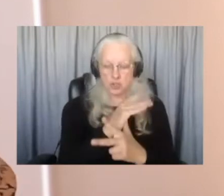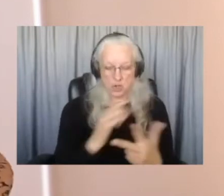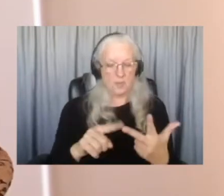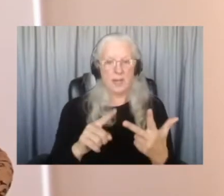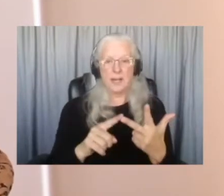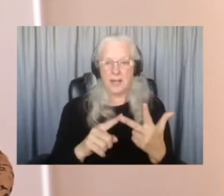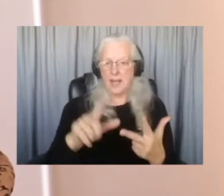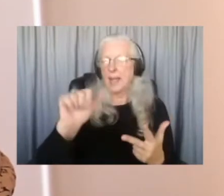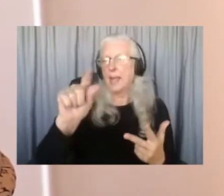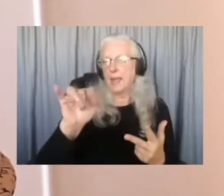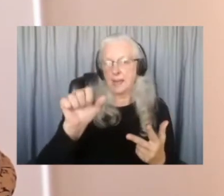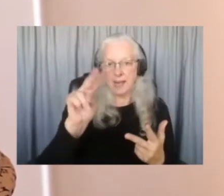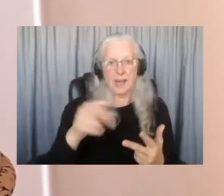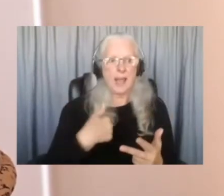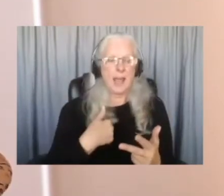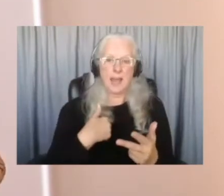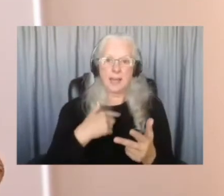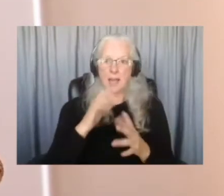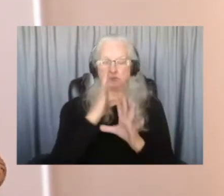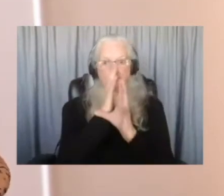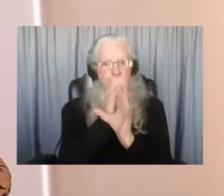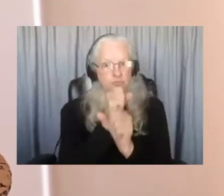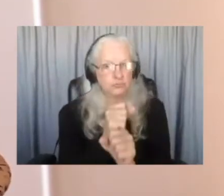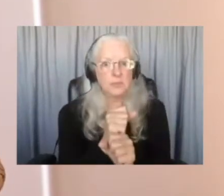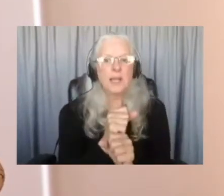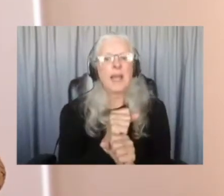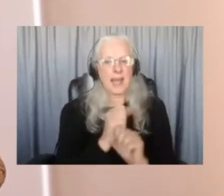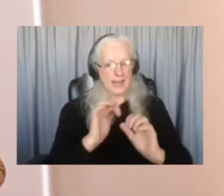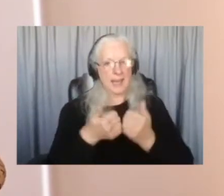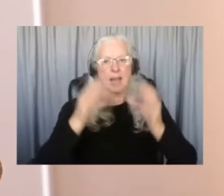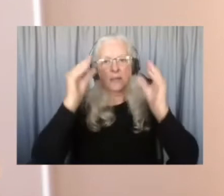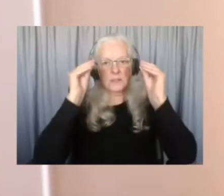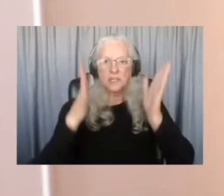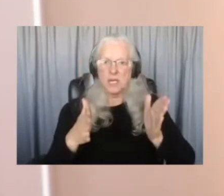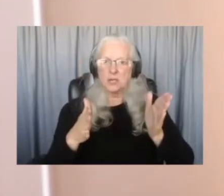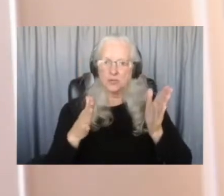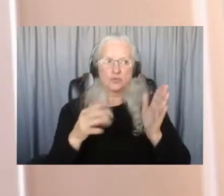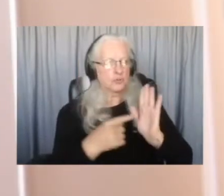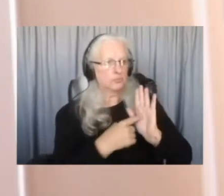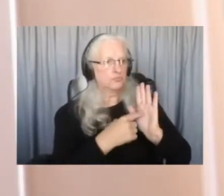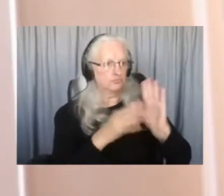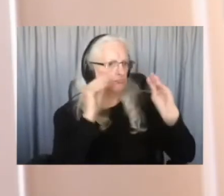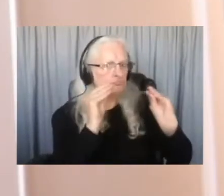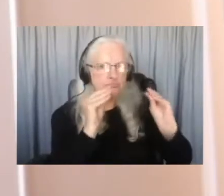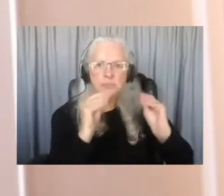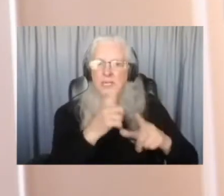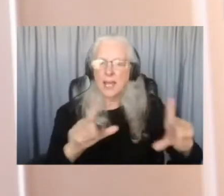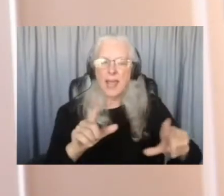my teachers were teaching, and I realized that my own language could use